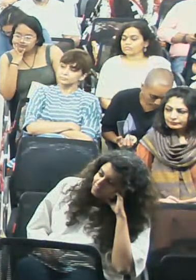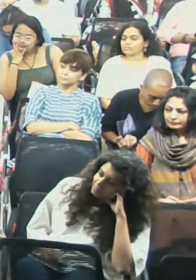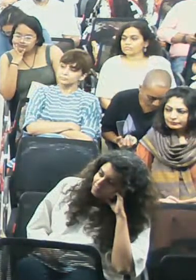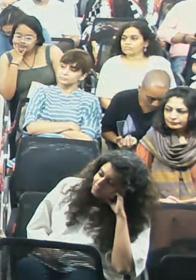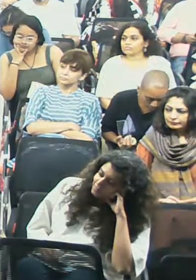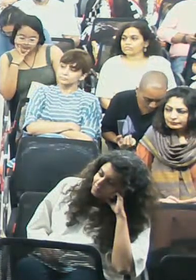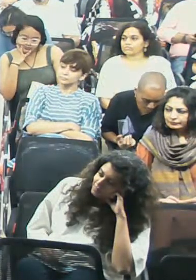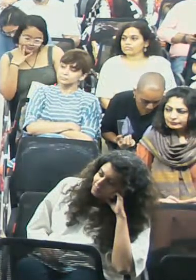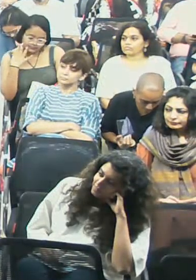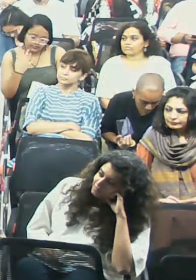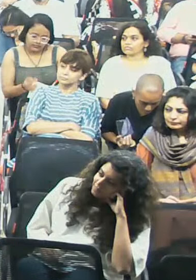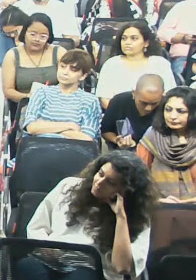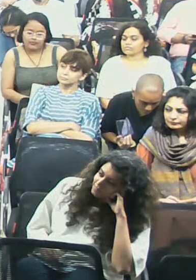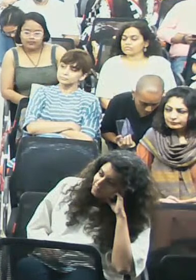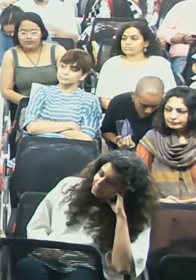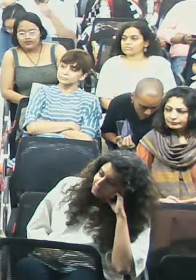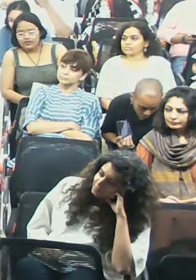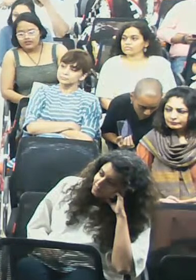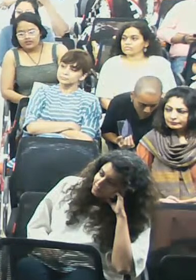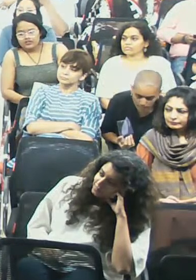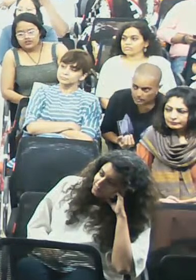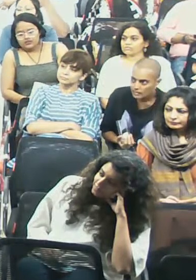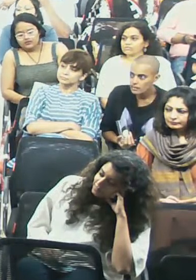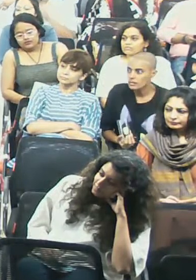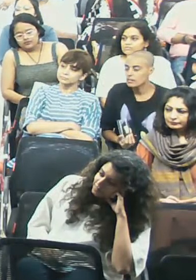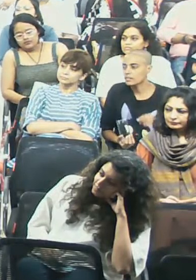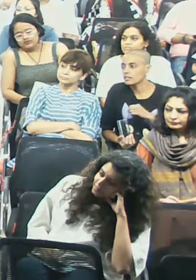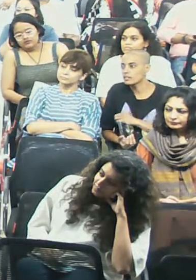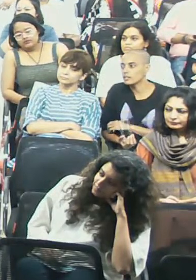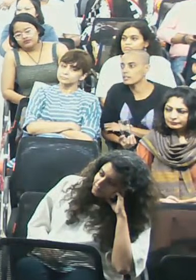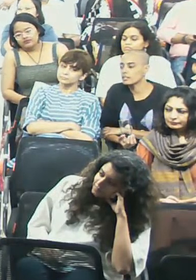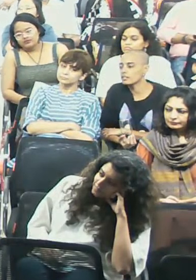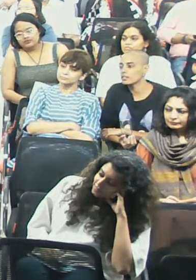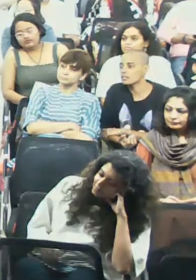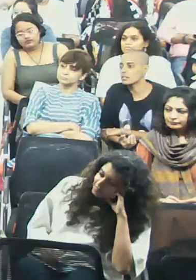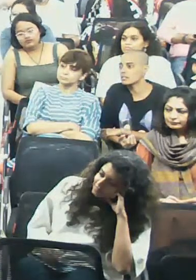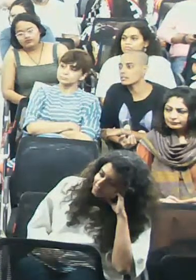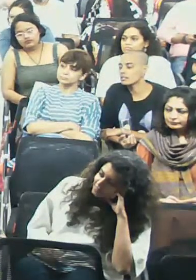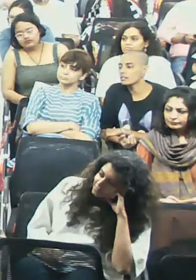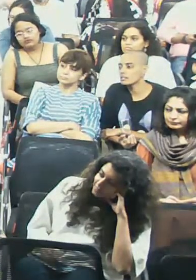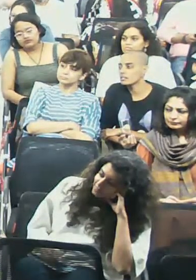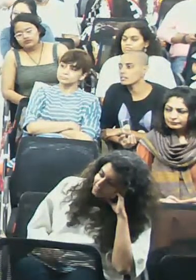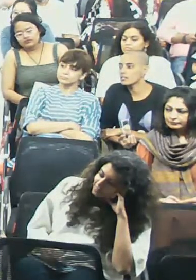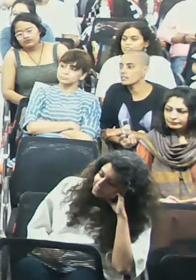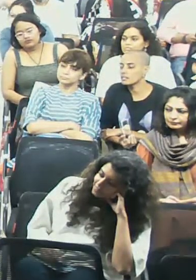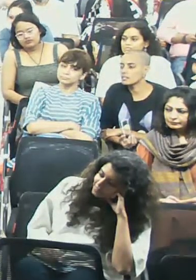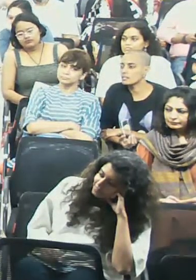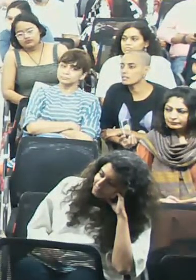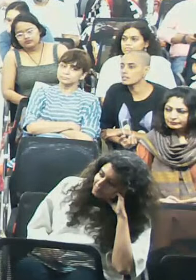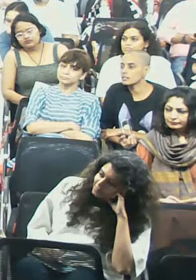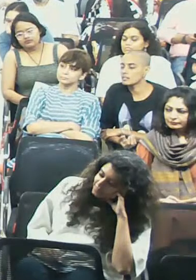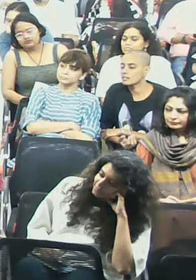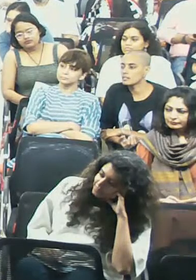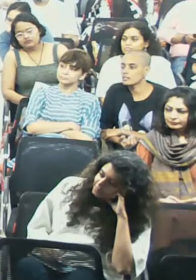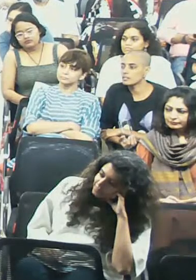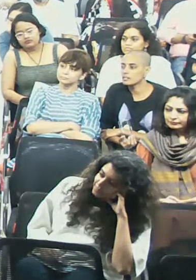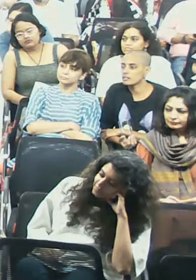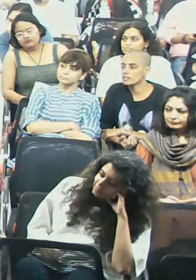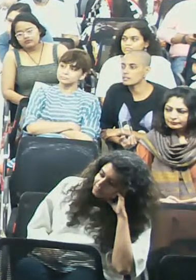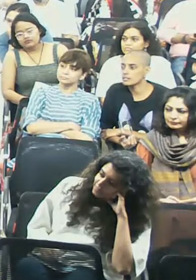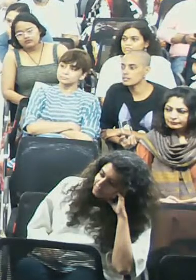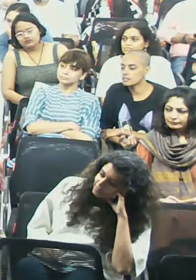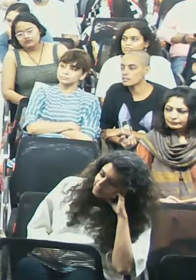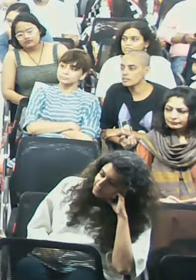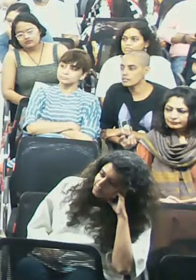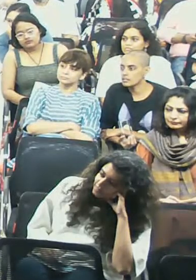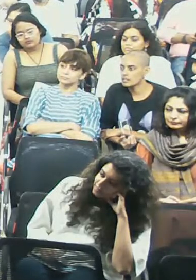actually artists, we all started doing very directly political work around that time of liberalization, which was also the time of